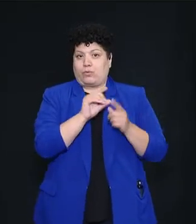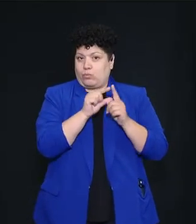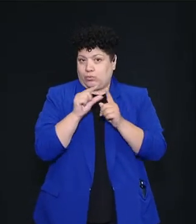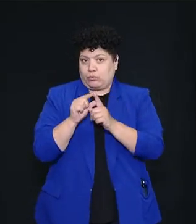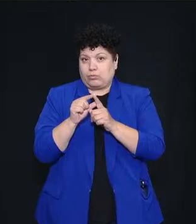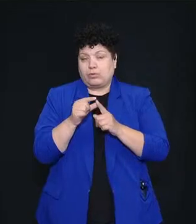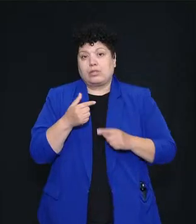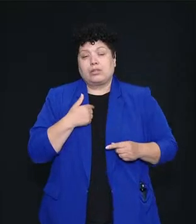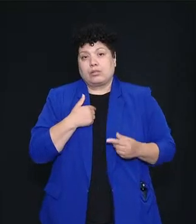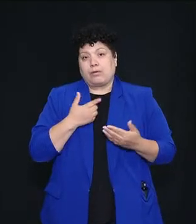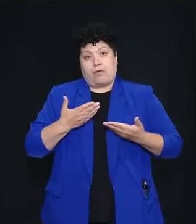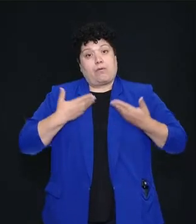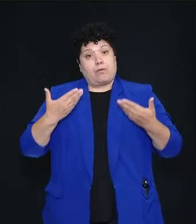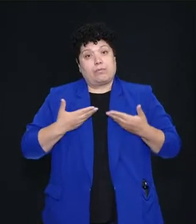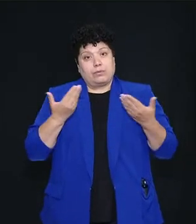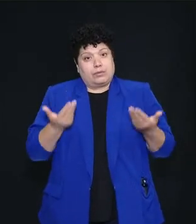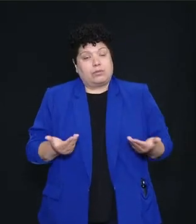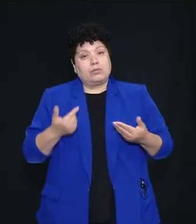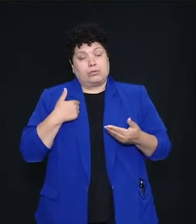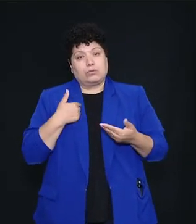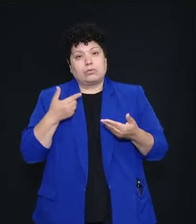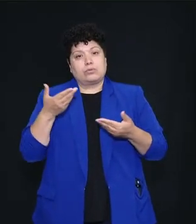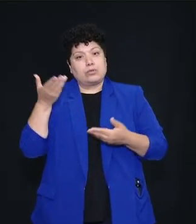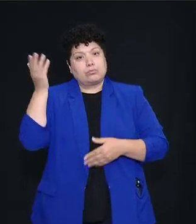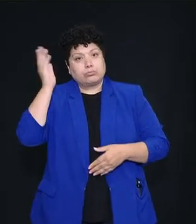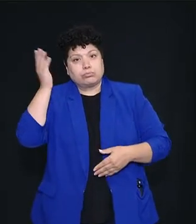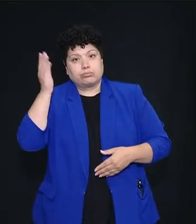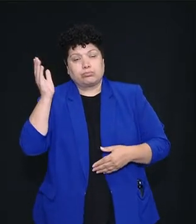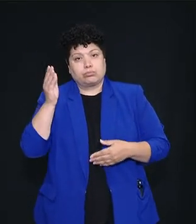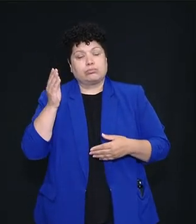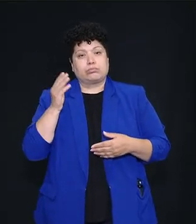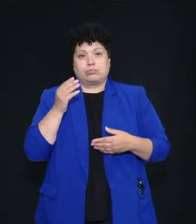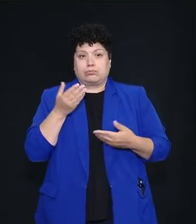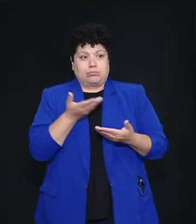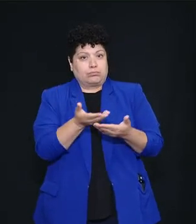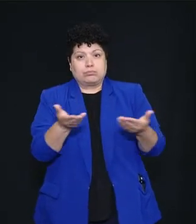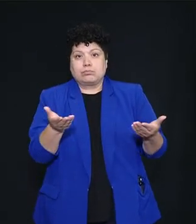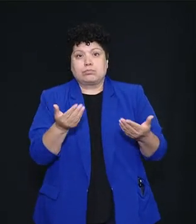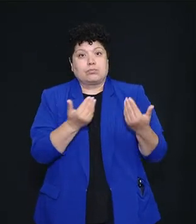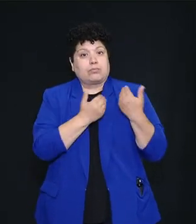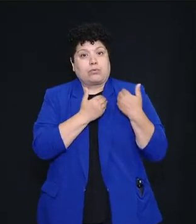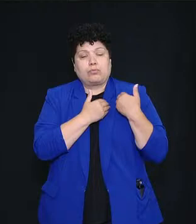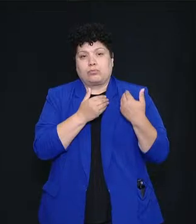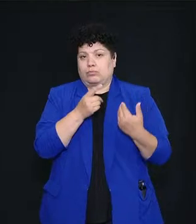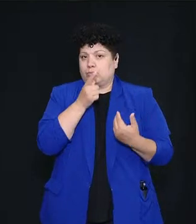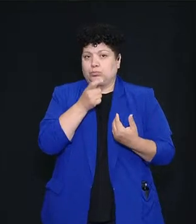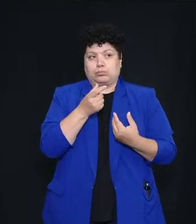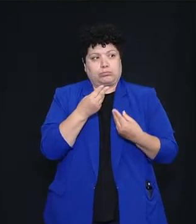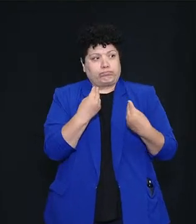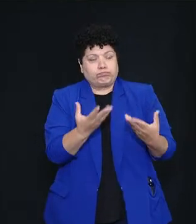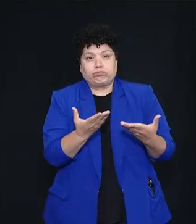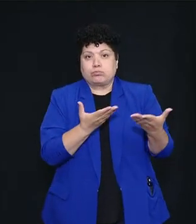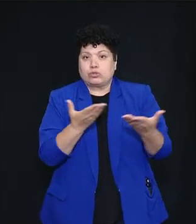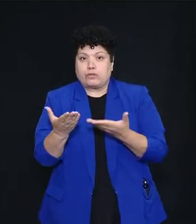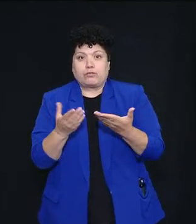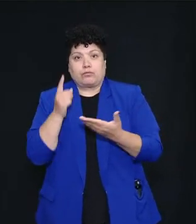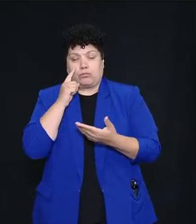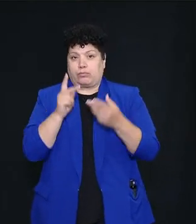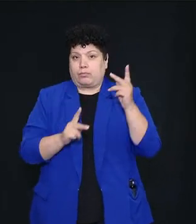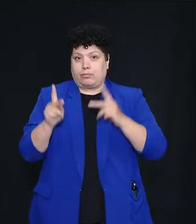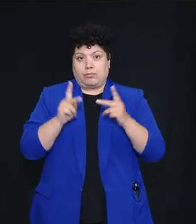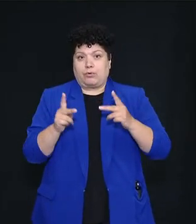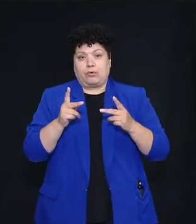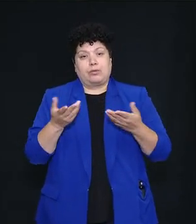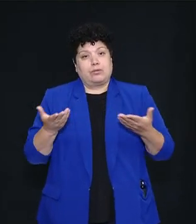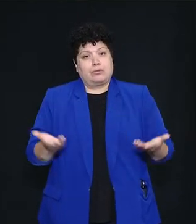I am happy to be able to address you who have the responsibility of serving the people of this